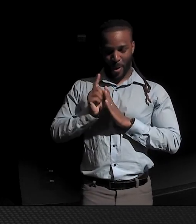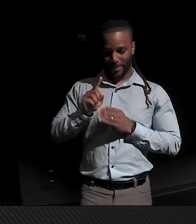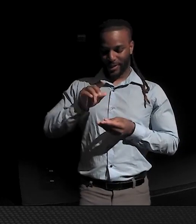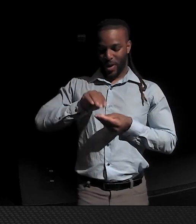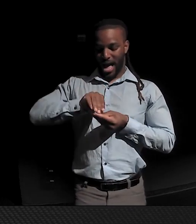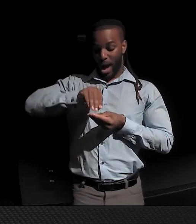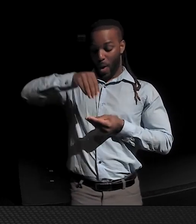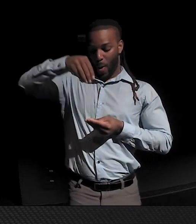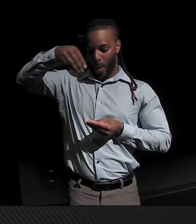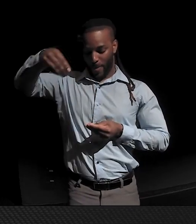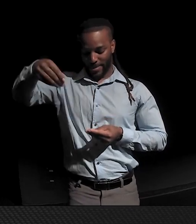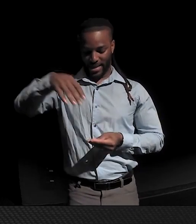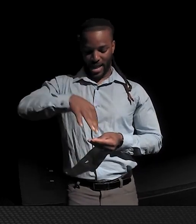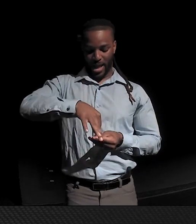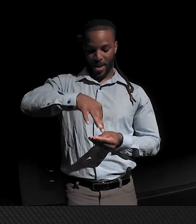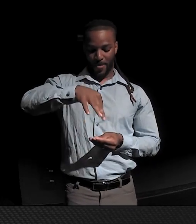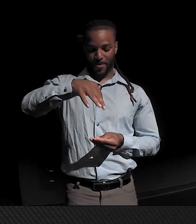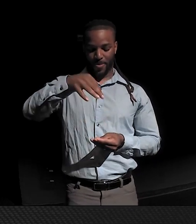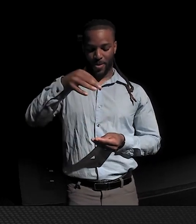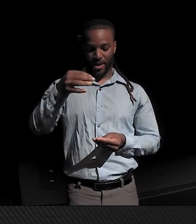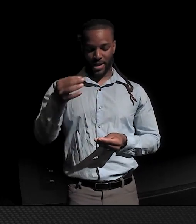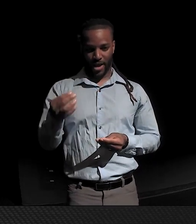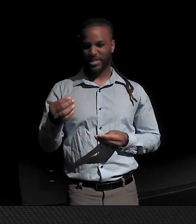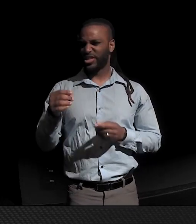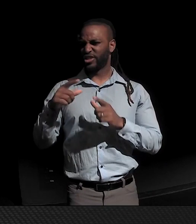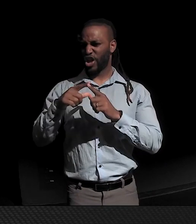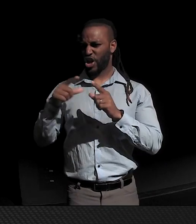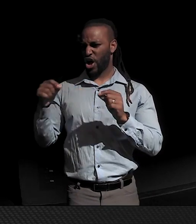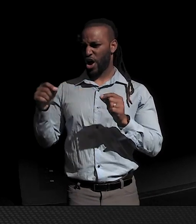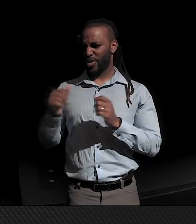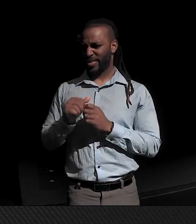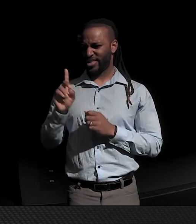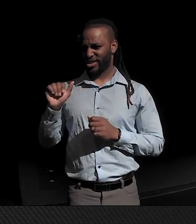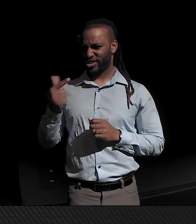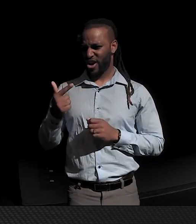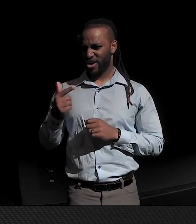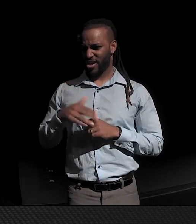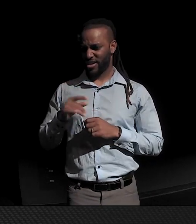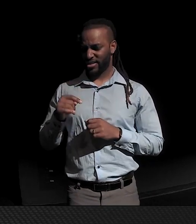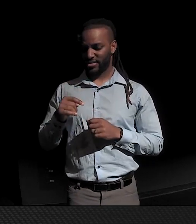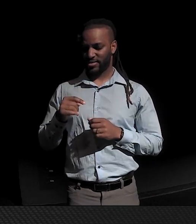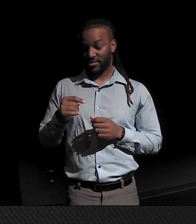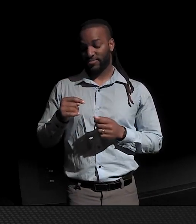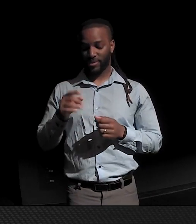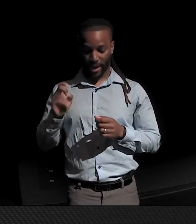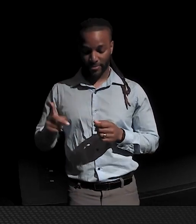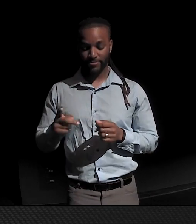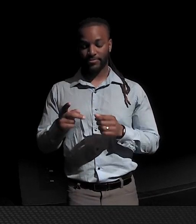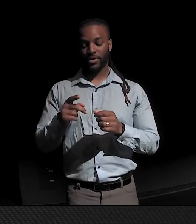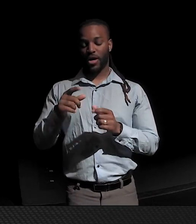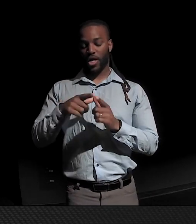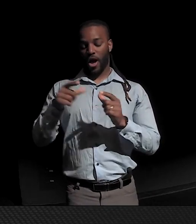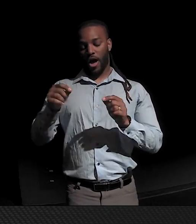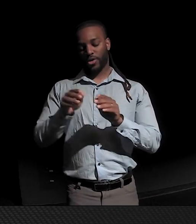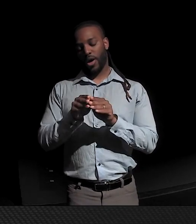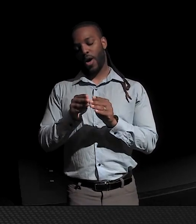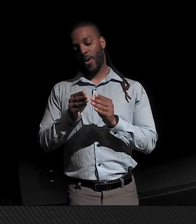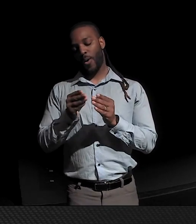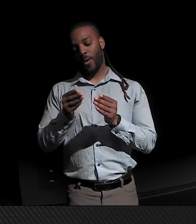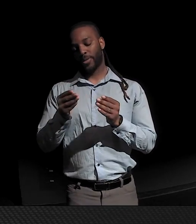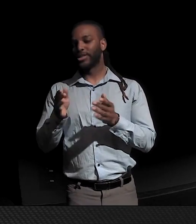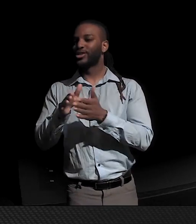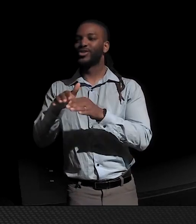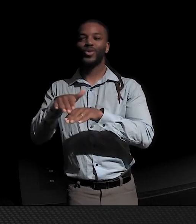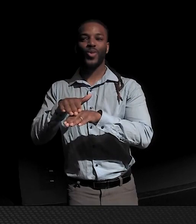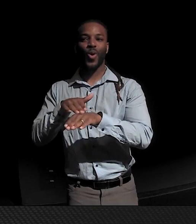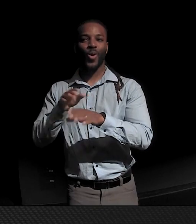so I open the envelope, and I pull it out, and there's a little card with a dog on it. And I was like, oh, that's cute. I watched their dog. And so I open the card, and I slowly opened it. It's